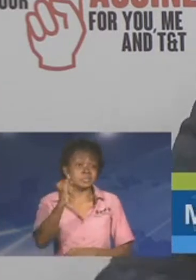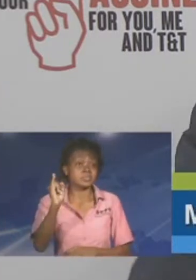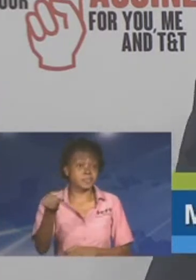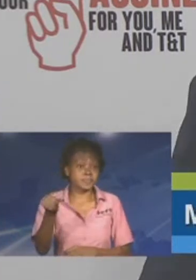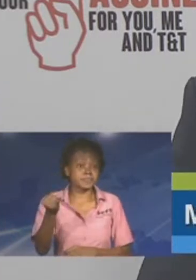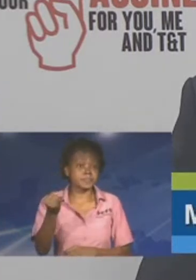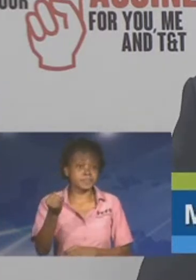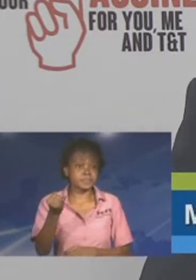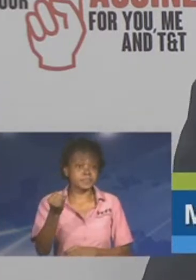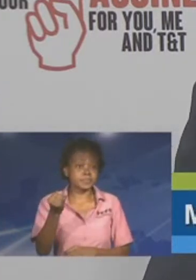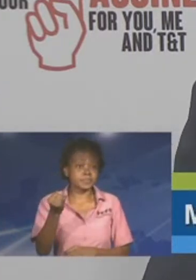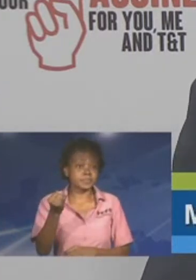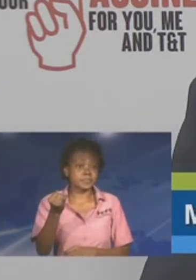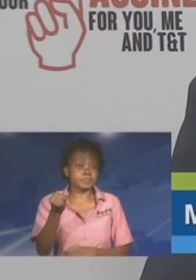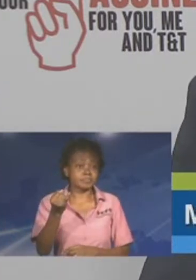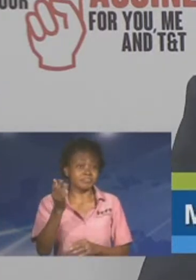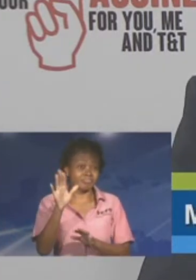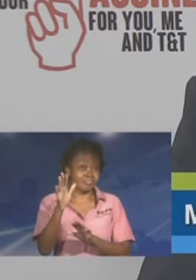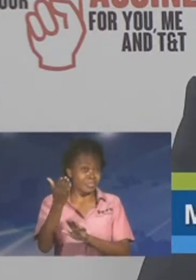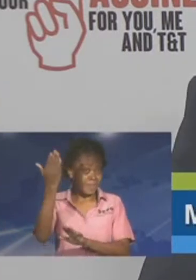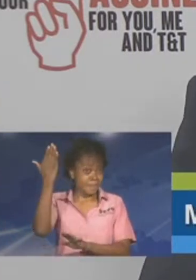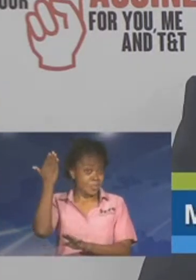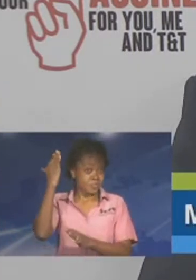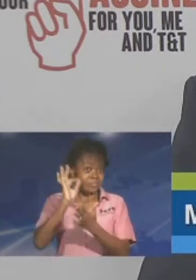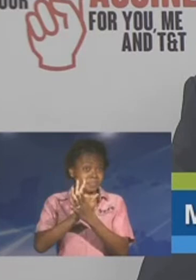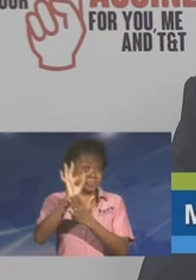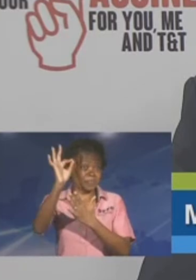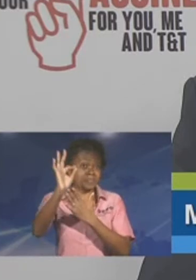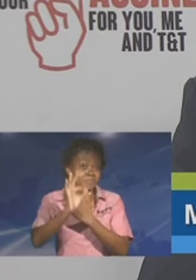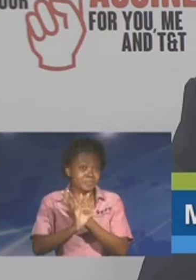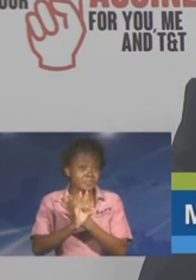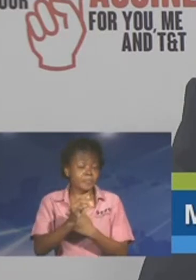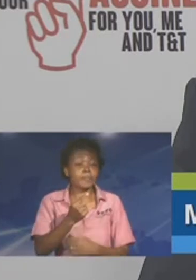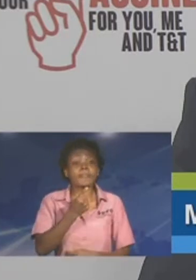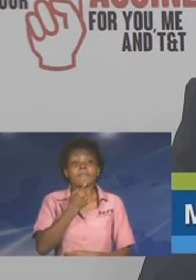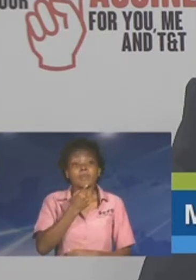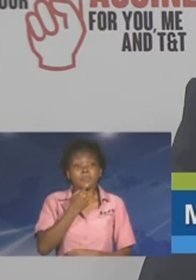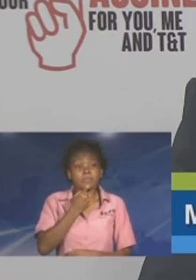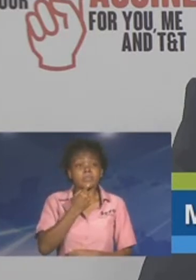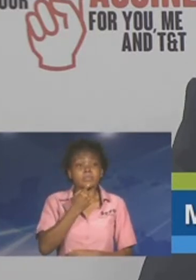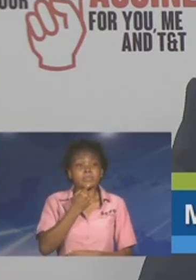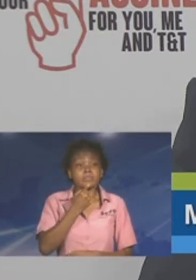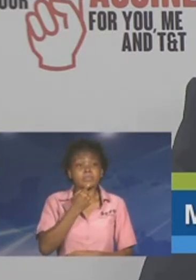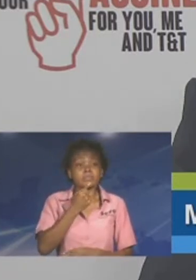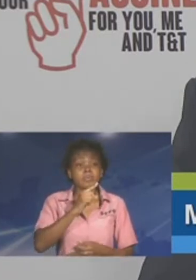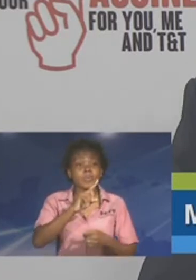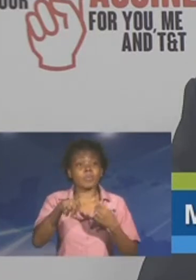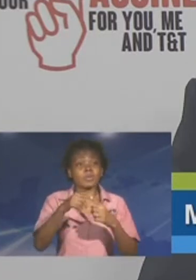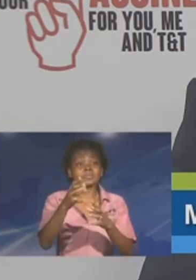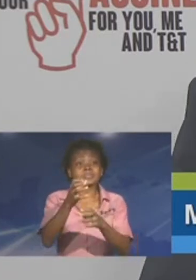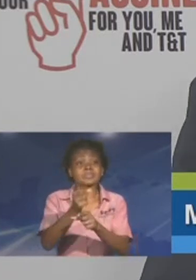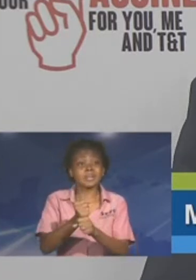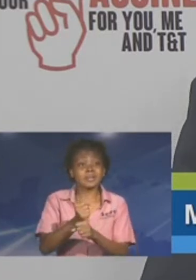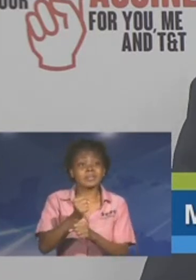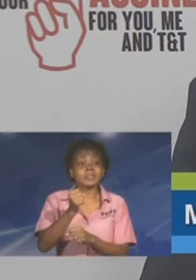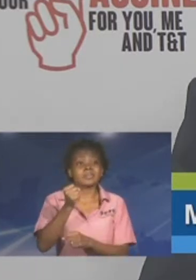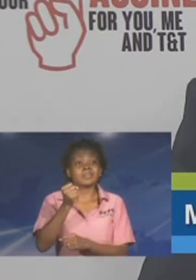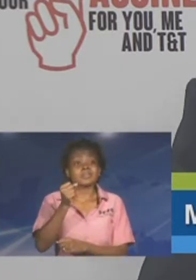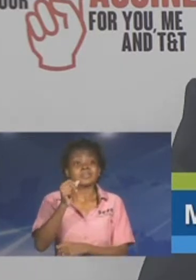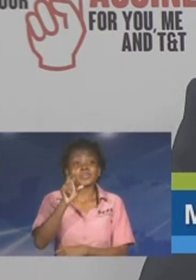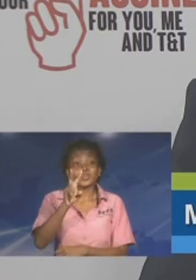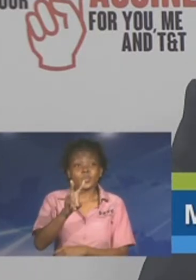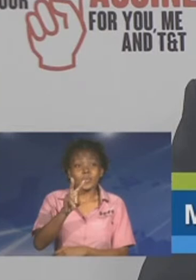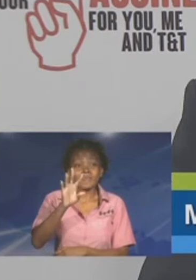in February, I believe, when we got in those 75,000 doses of Pfizer, I urged the population,